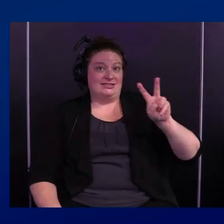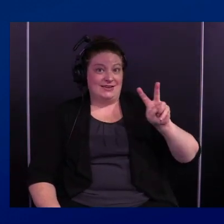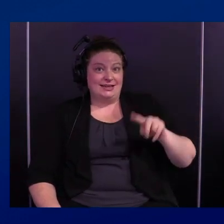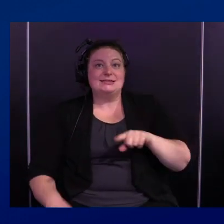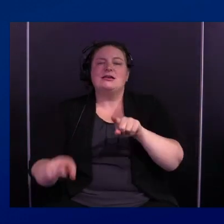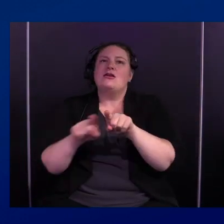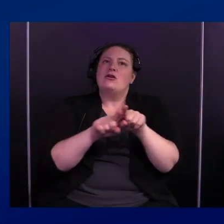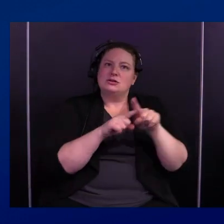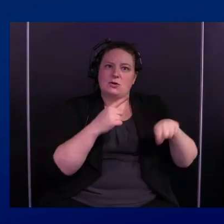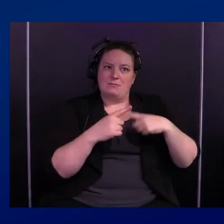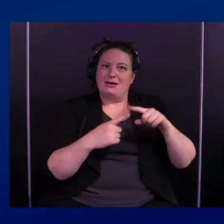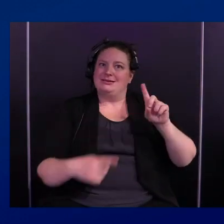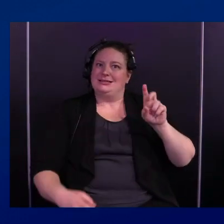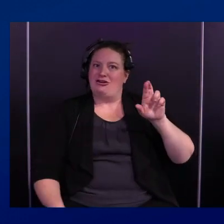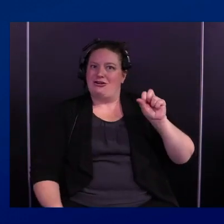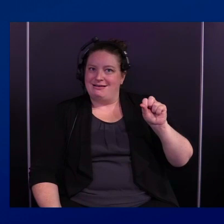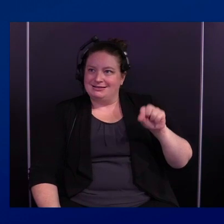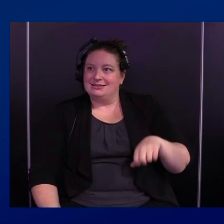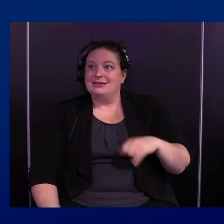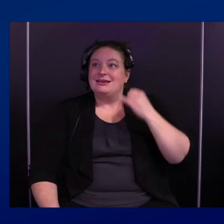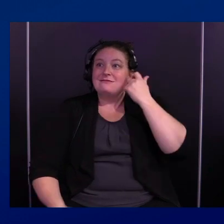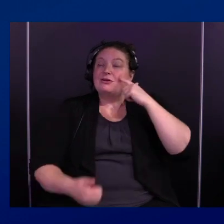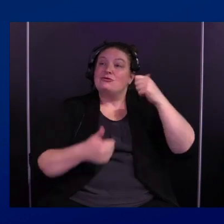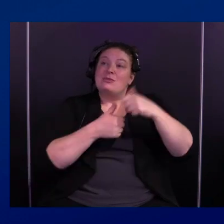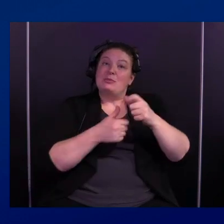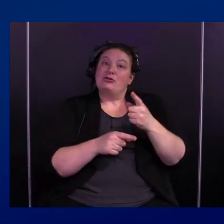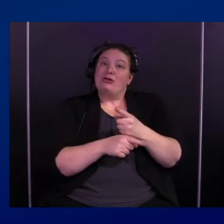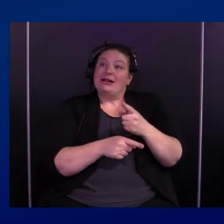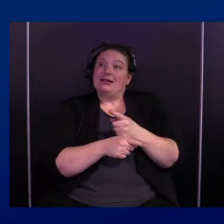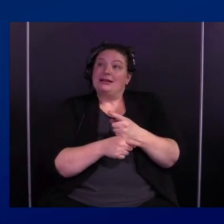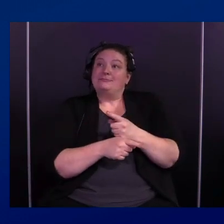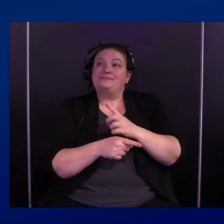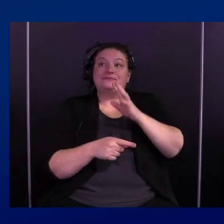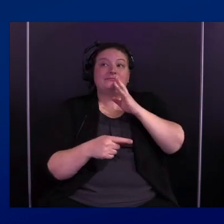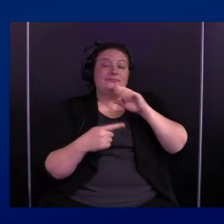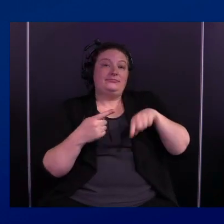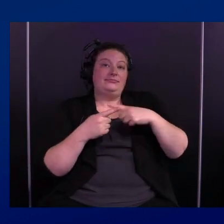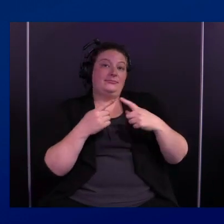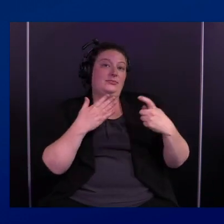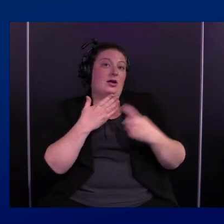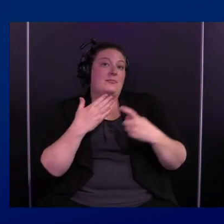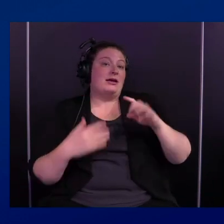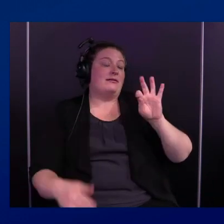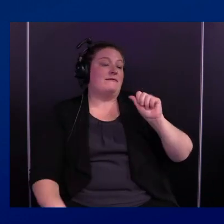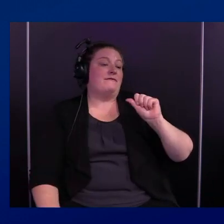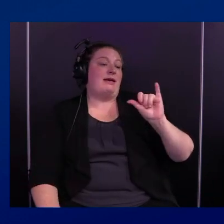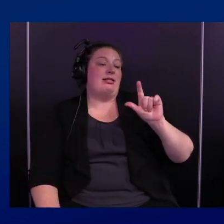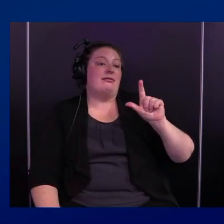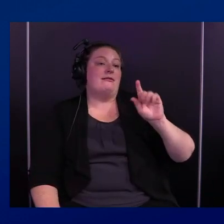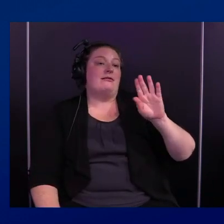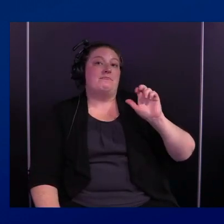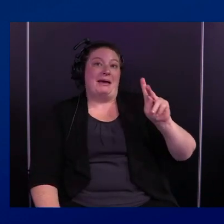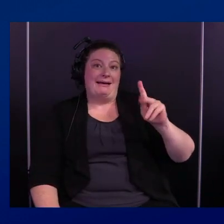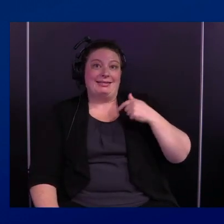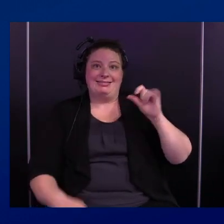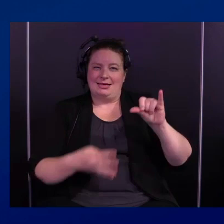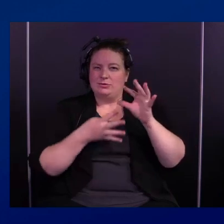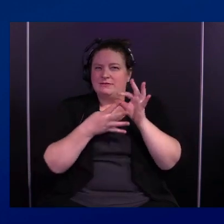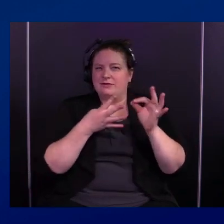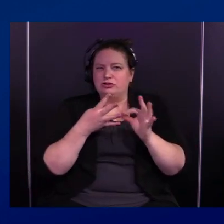about DRS, and if I remember correctly, we talked about automatic failback. That was a feature that was announced